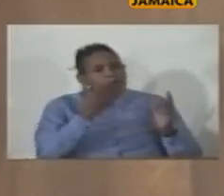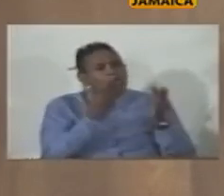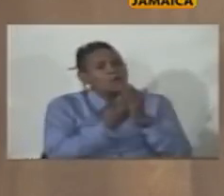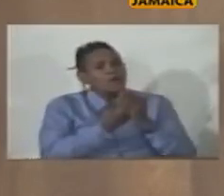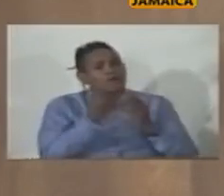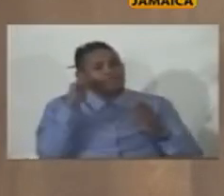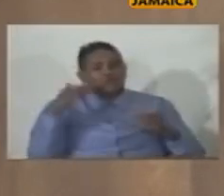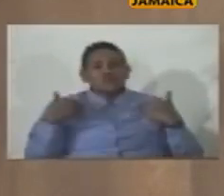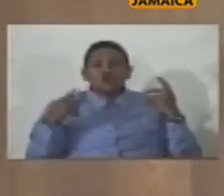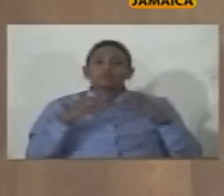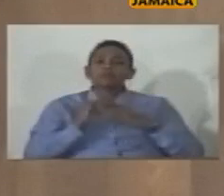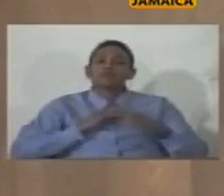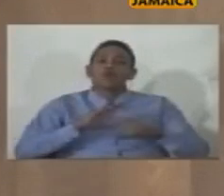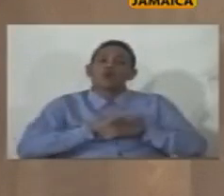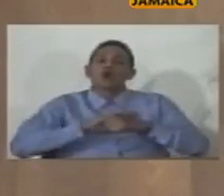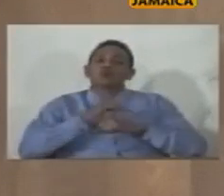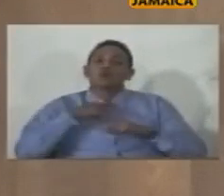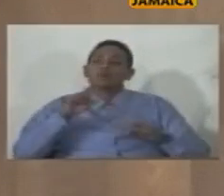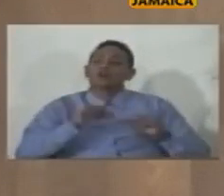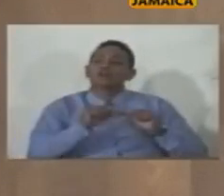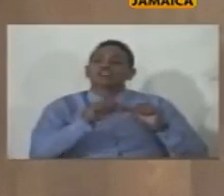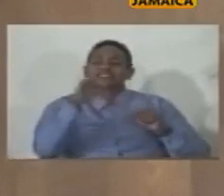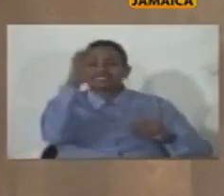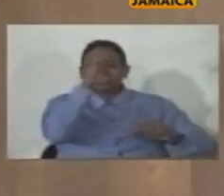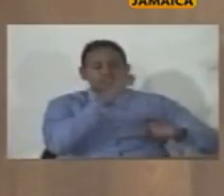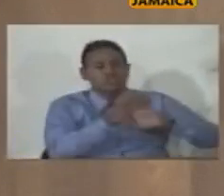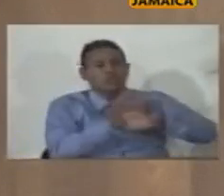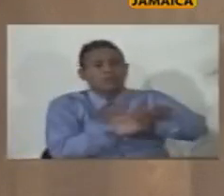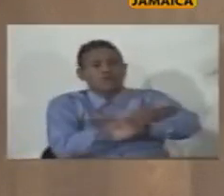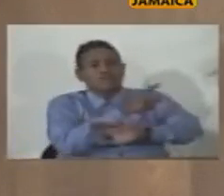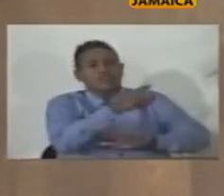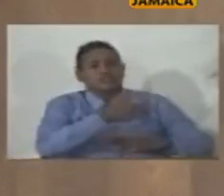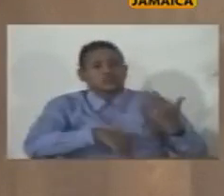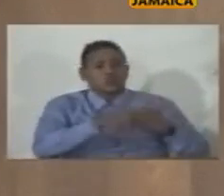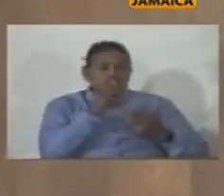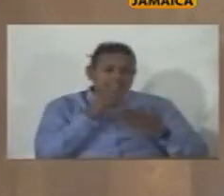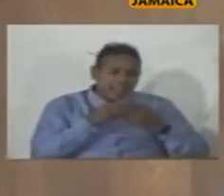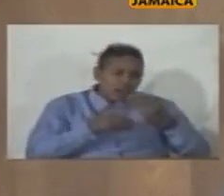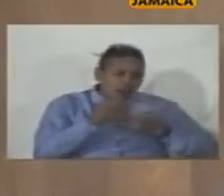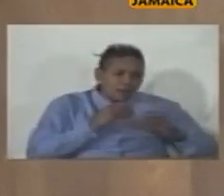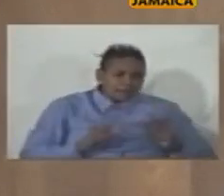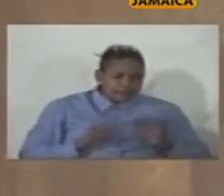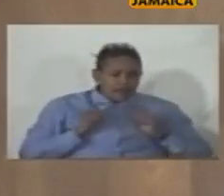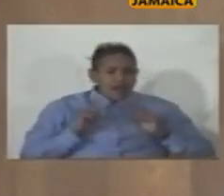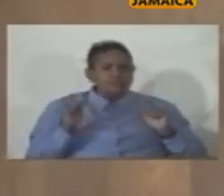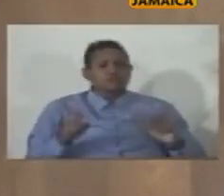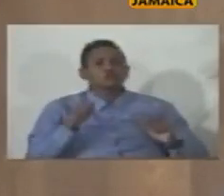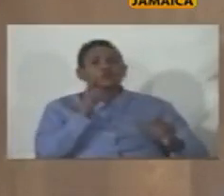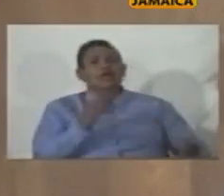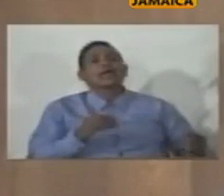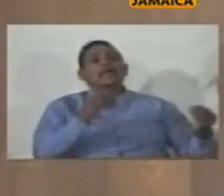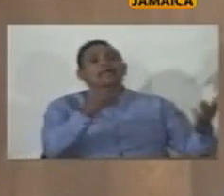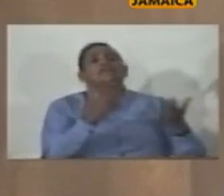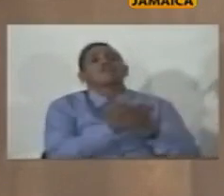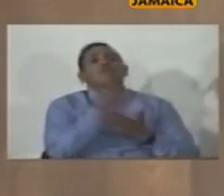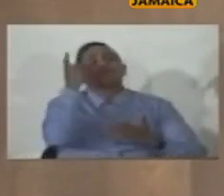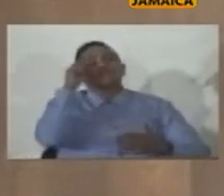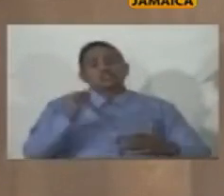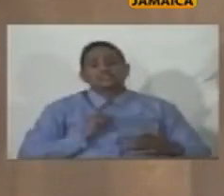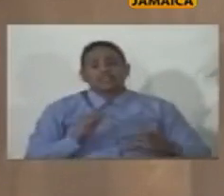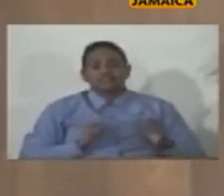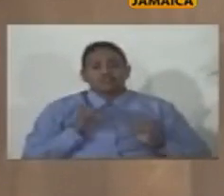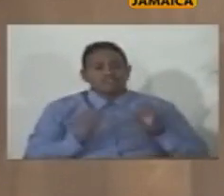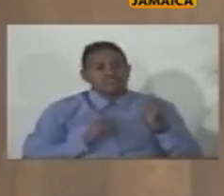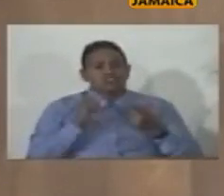constituencies. We must continue to seek to improve their social and economic conditions and create opportunities for self-sufficiency